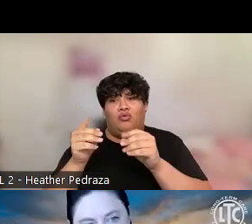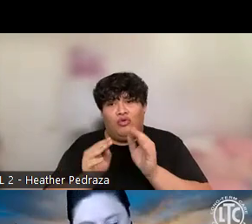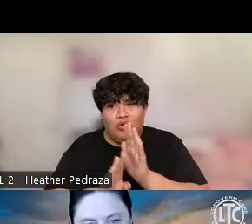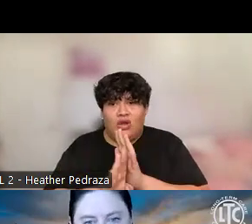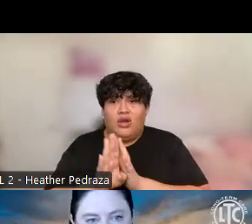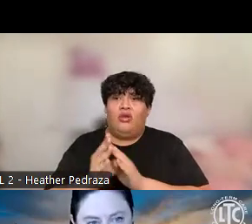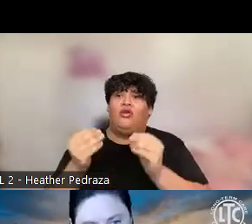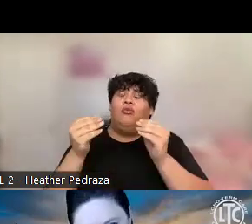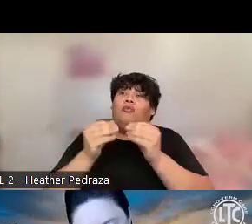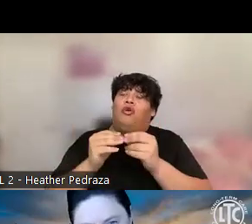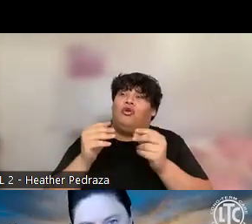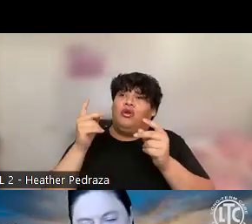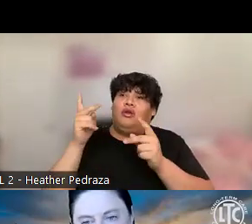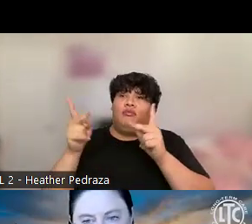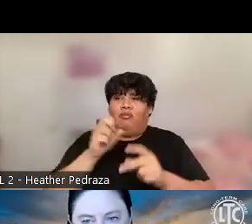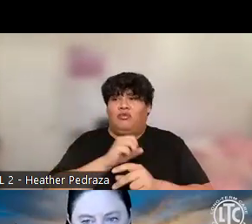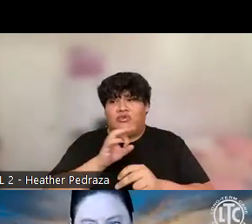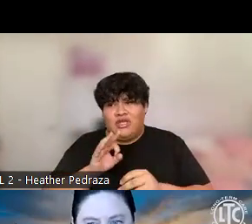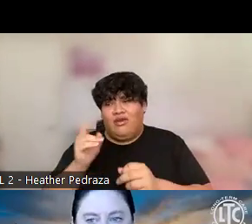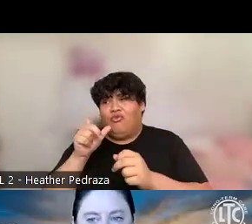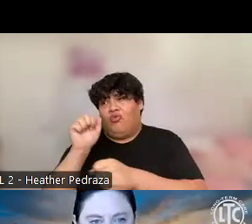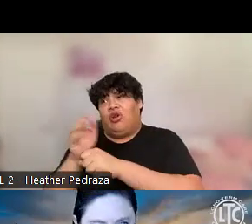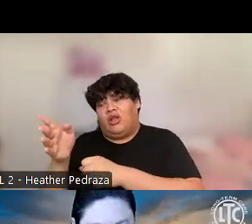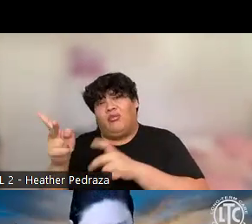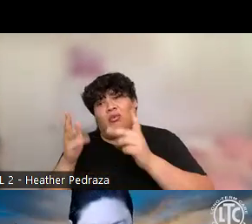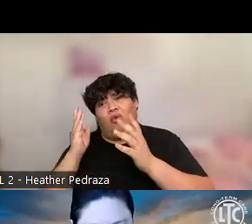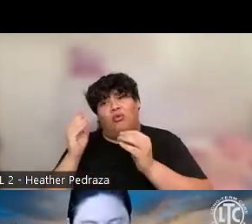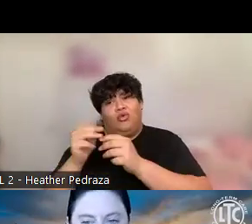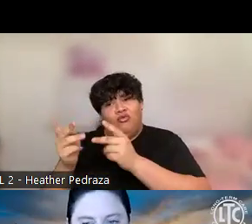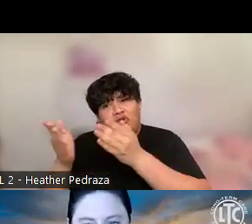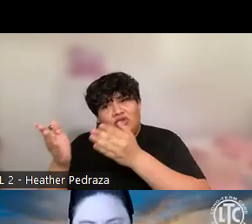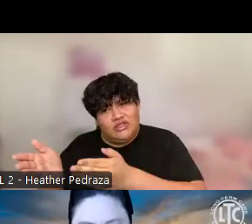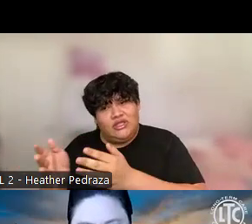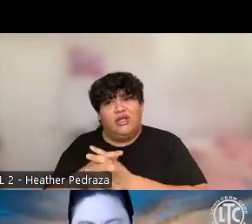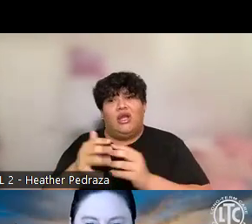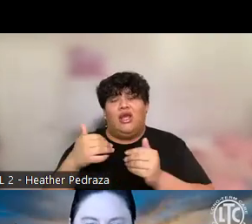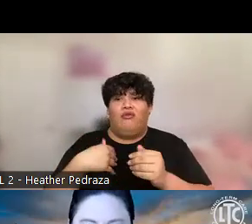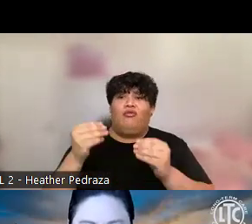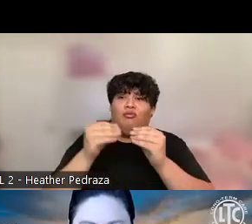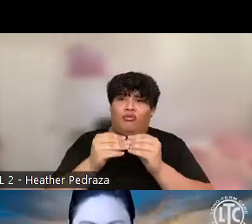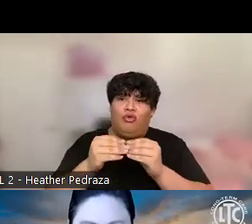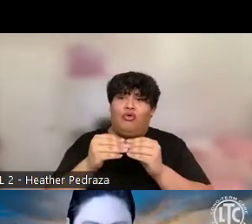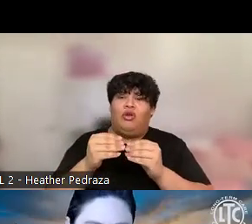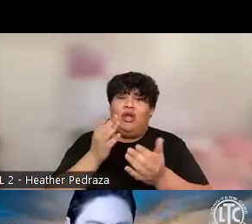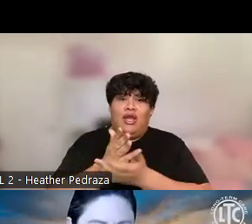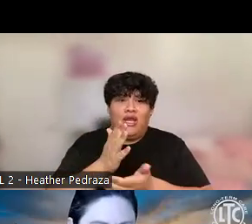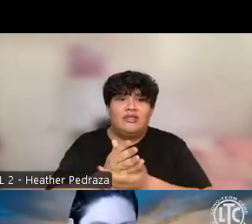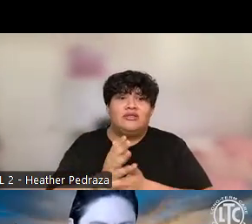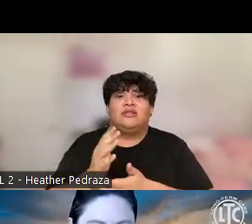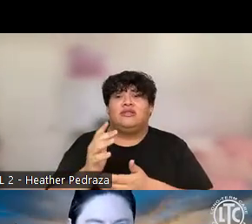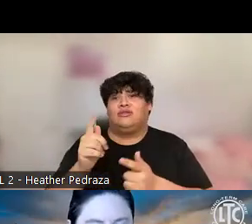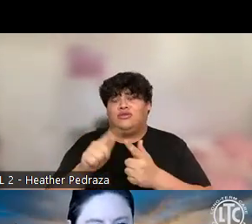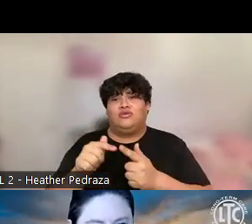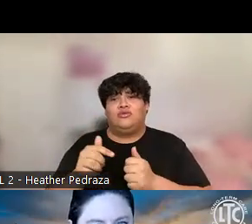more visits as these staff are in their roles for more time and can conduct more access to facilities.